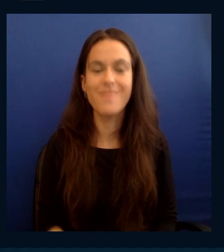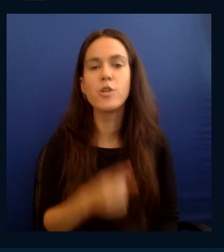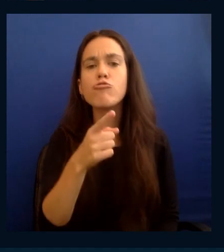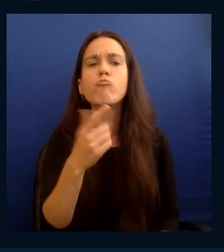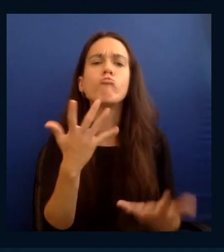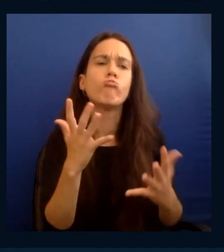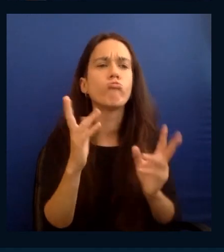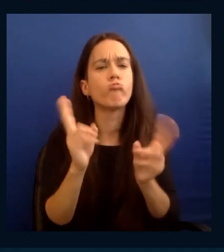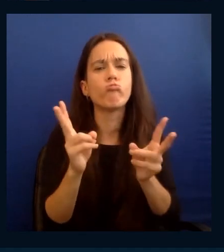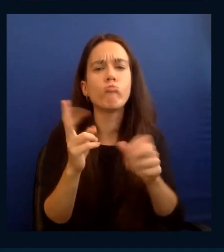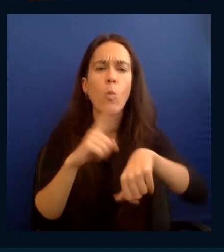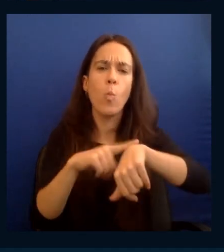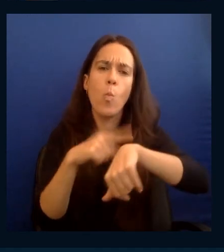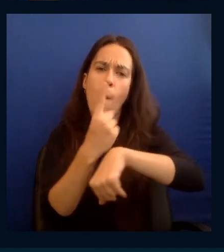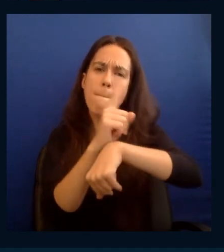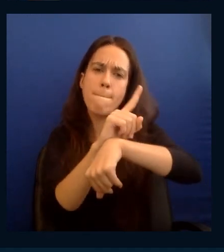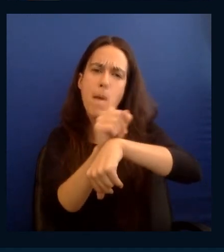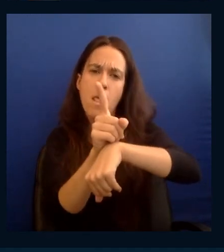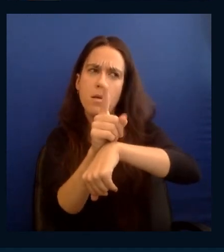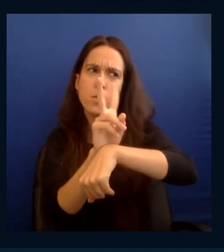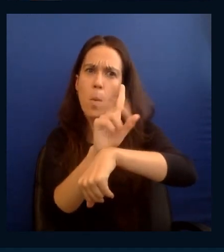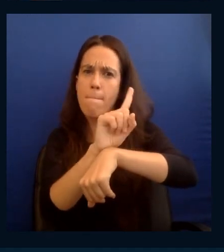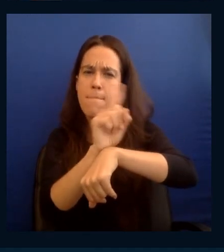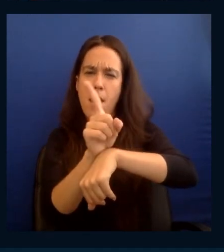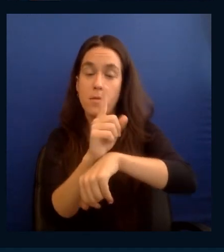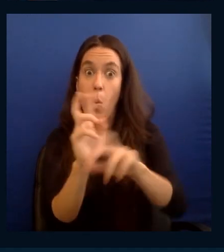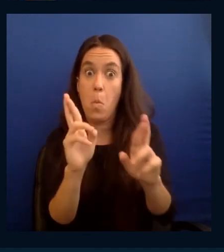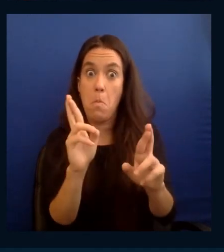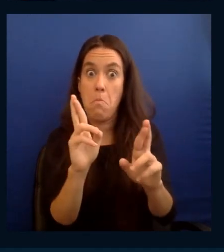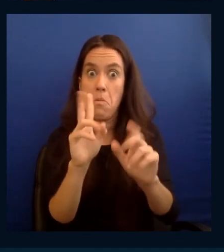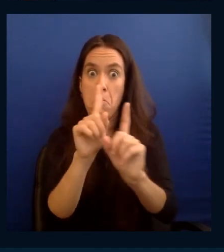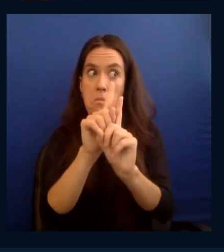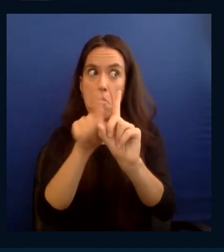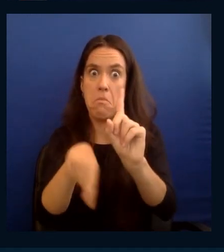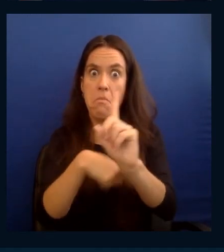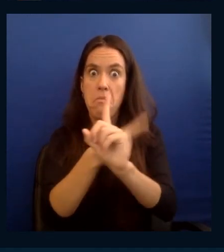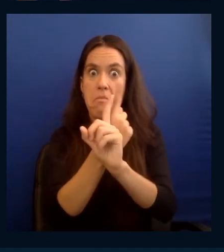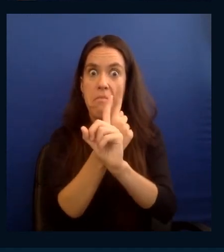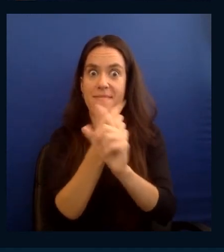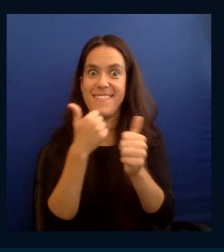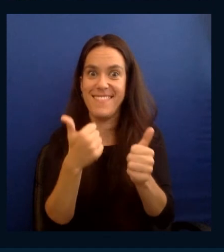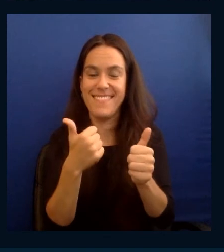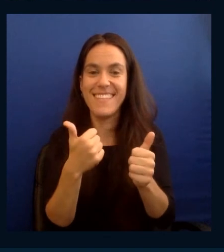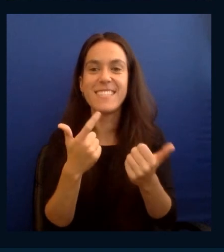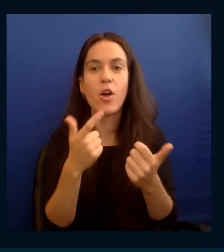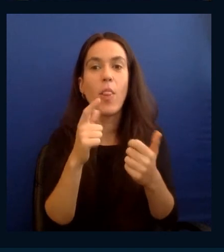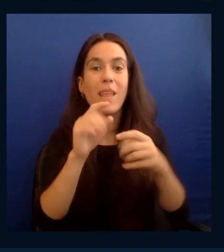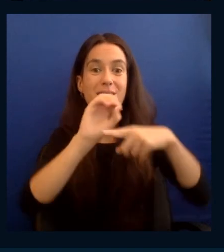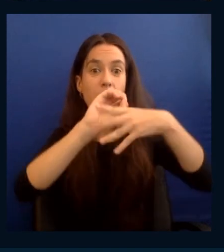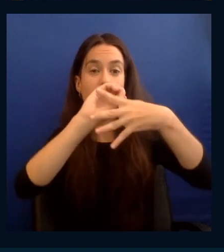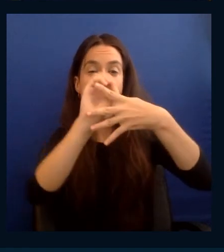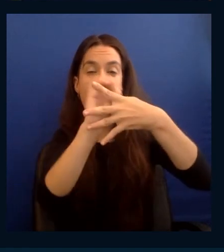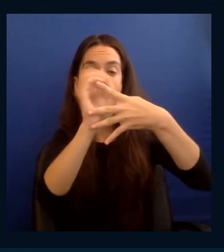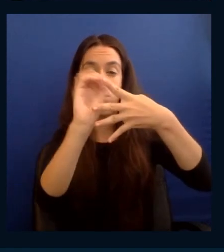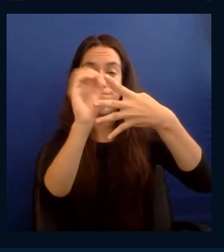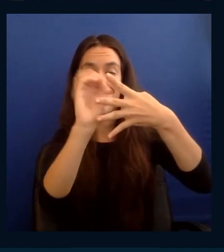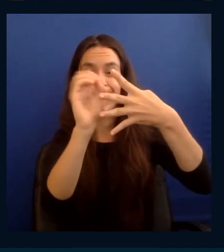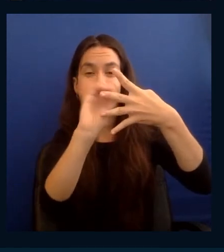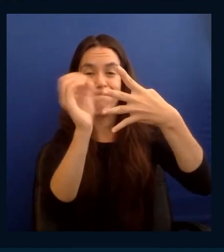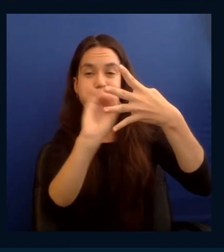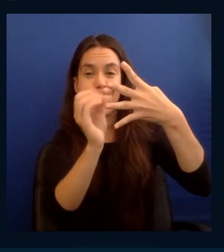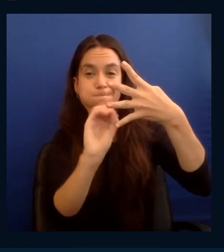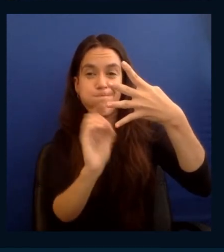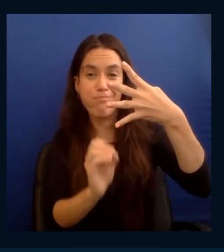or two. So hopefully this will go very soon. But all it's doing is taking the code that we've packaged and making those changes to that